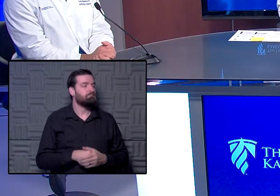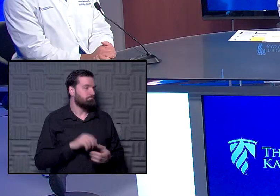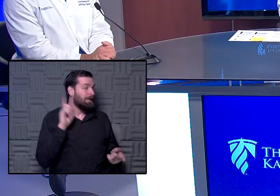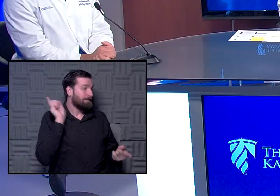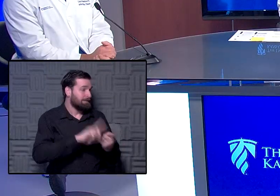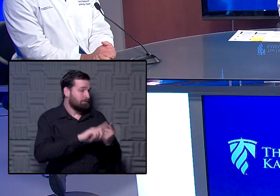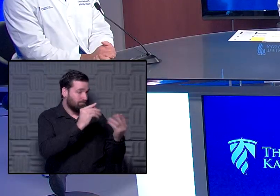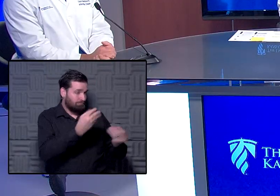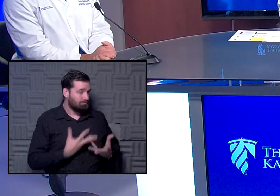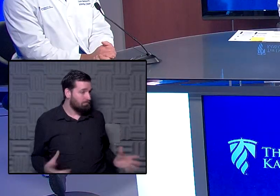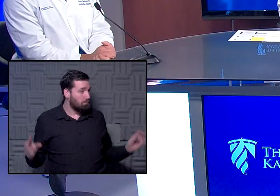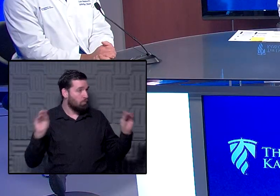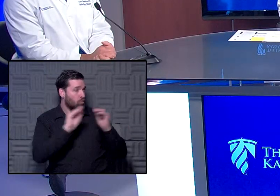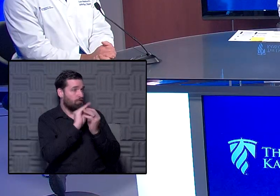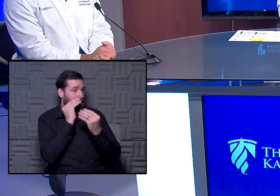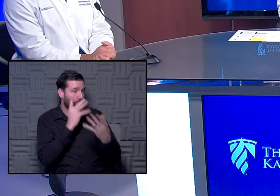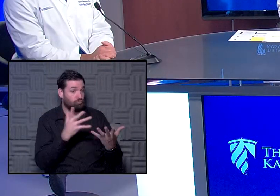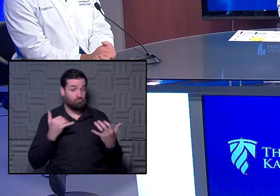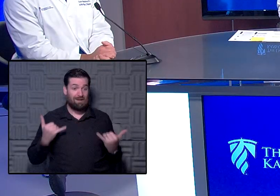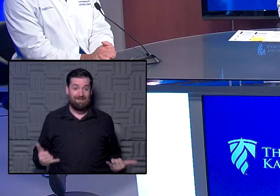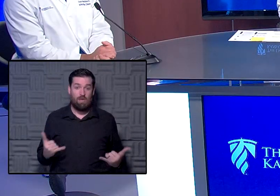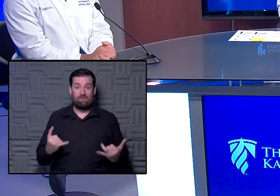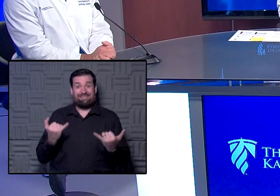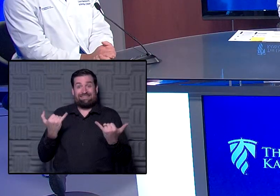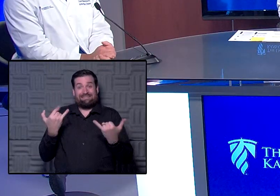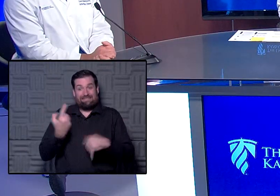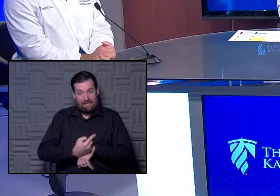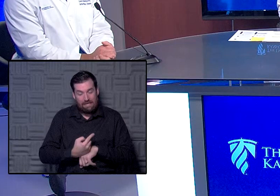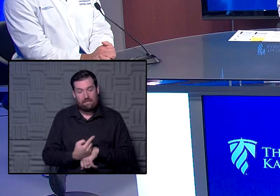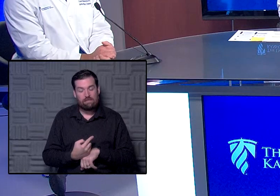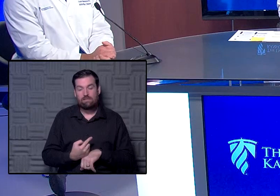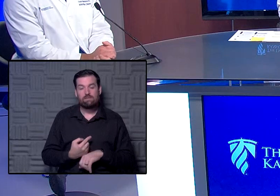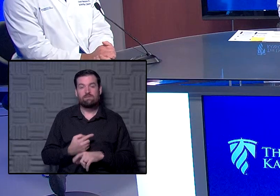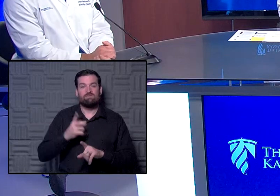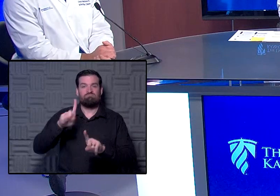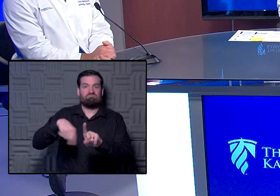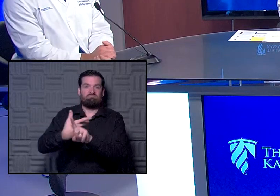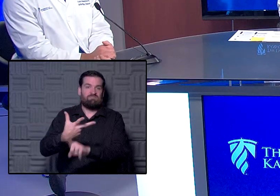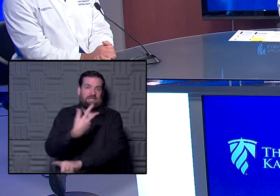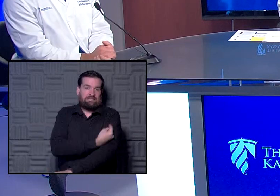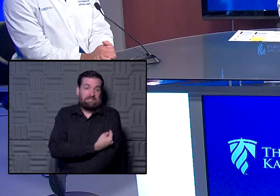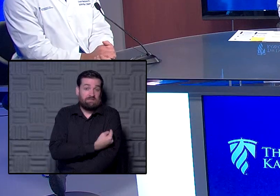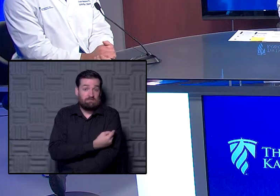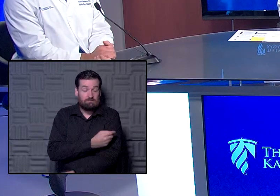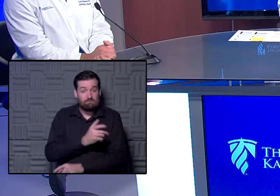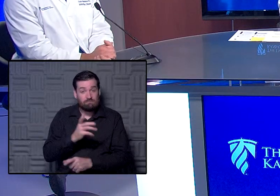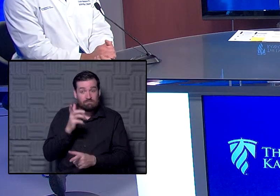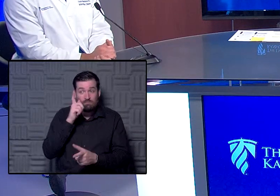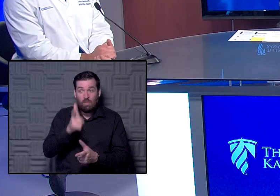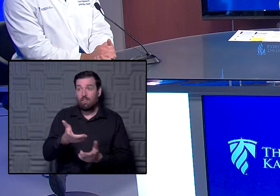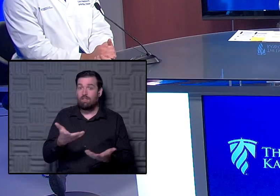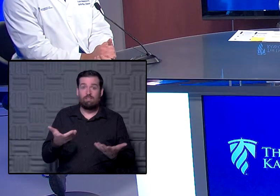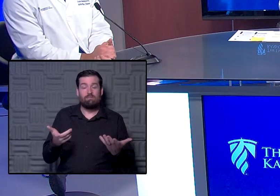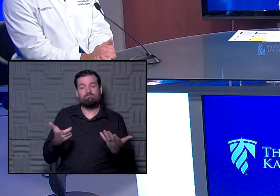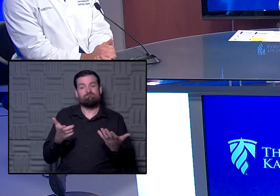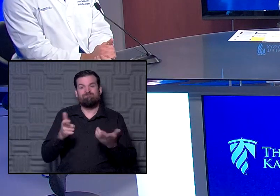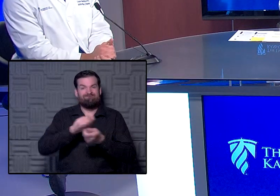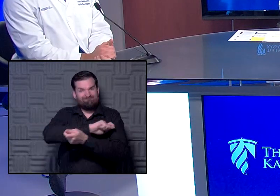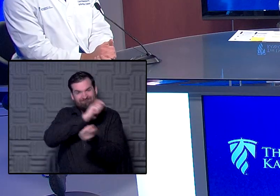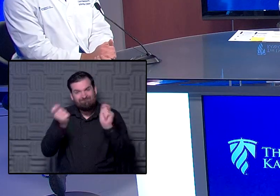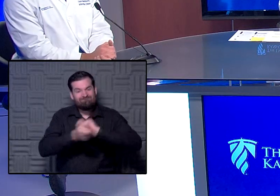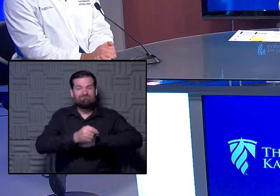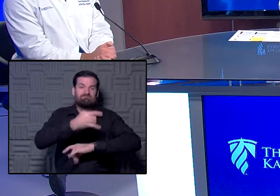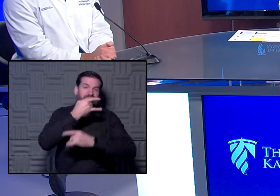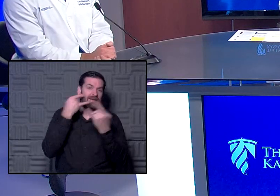know more, right now, today, just getting the vaccine's not going to change the fact about